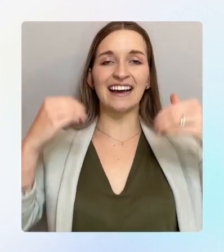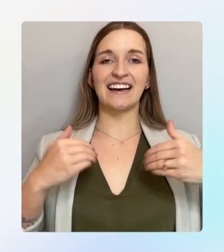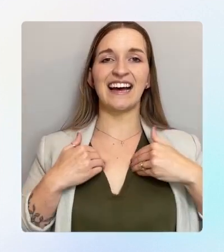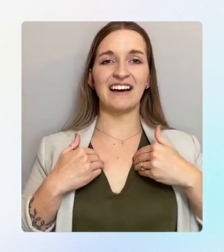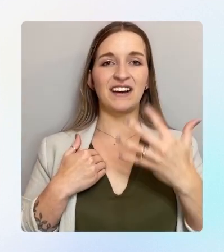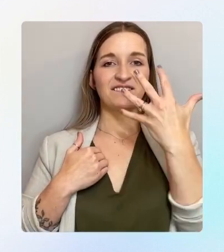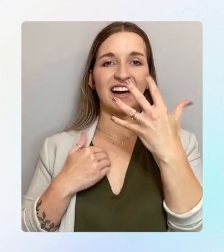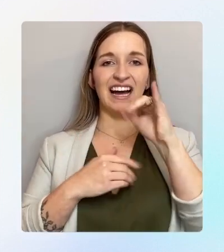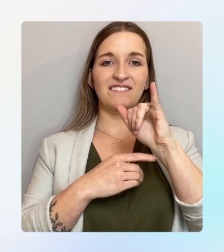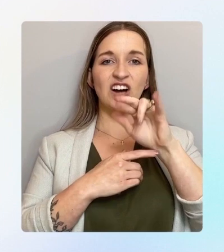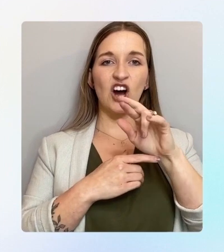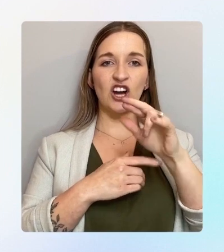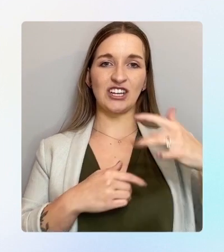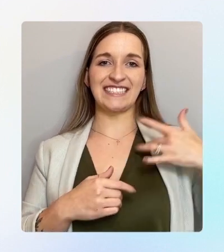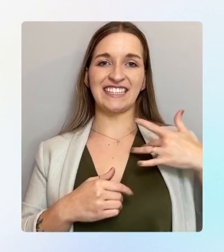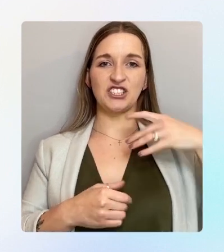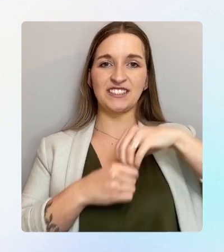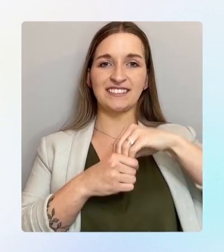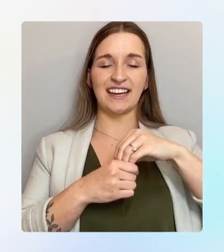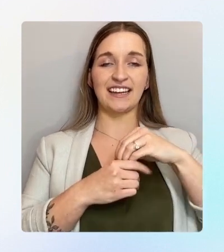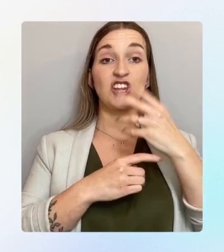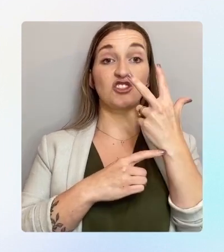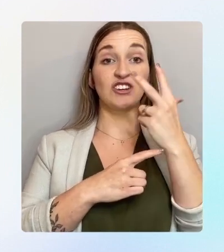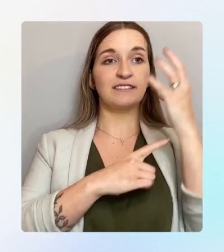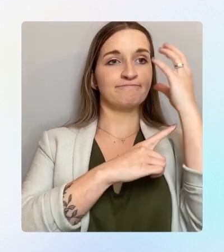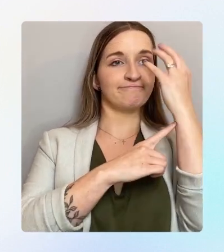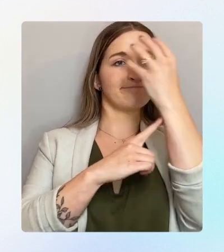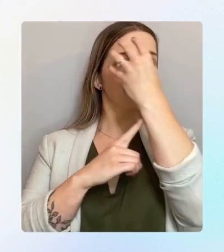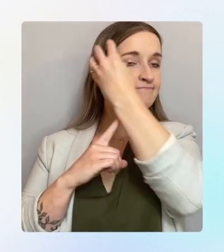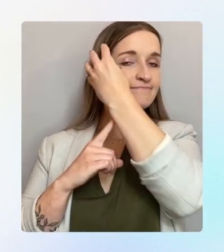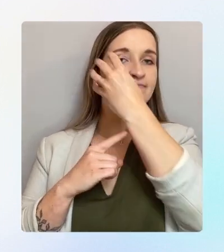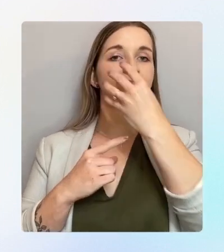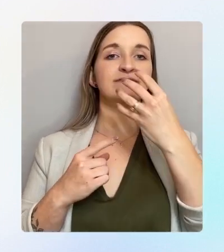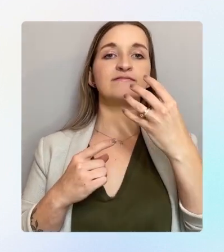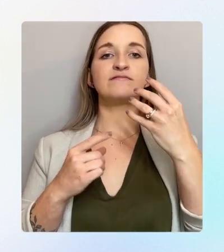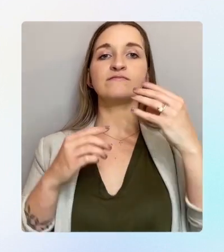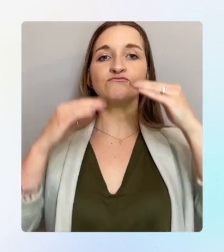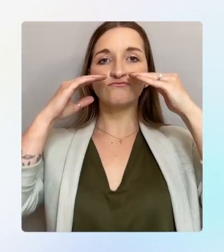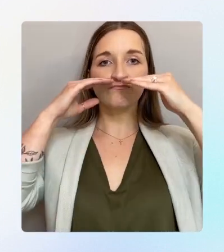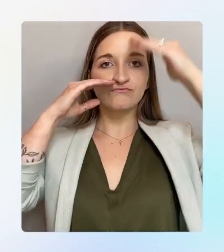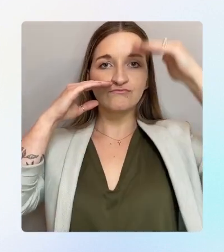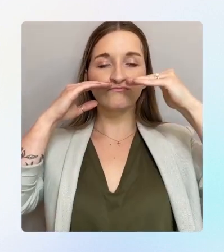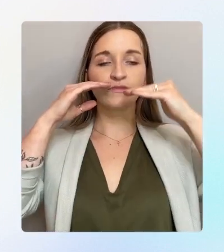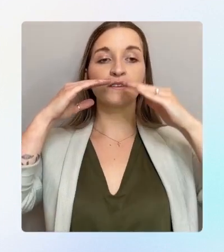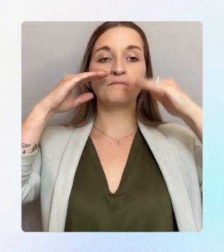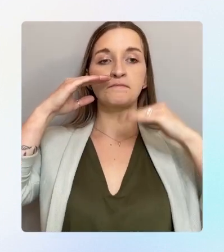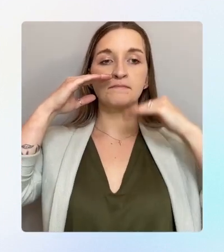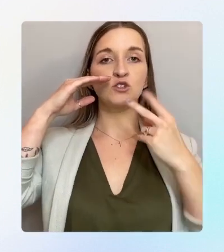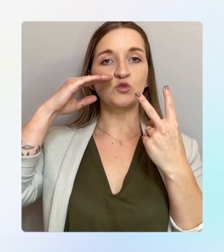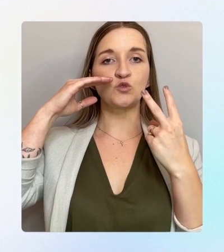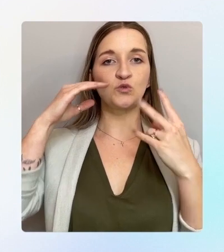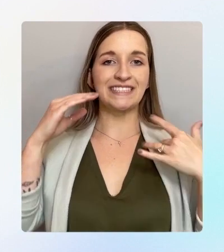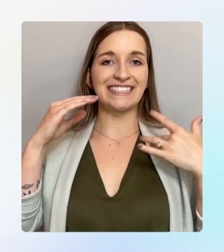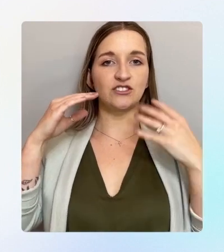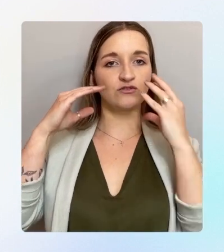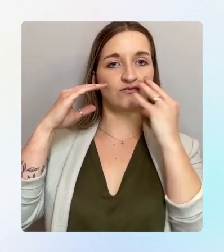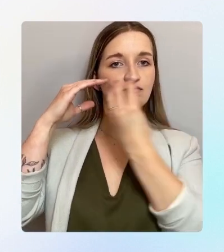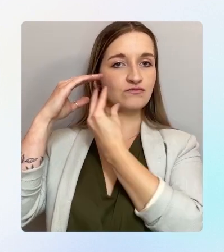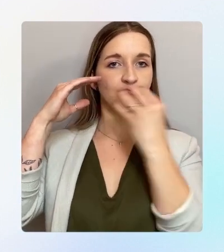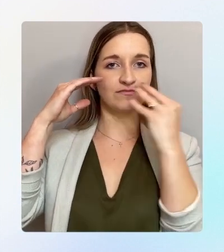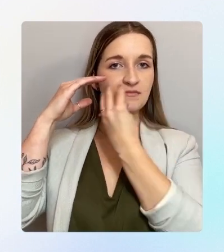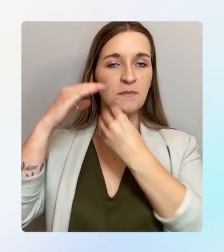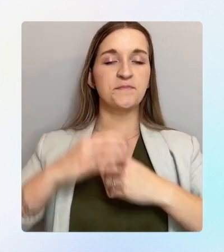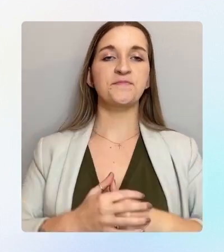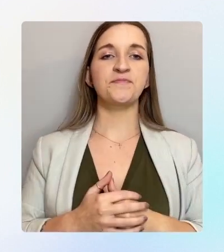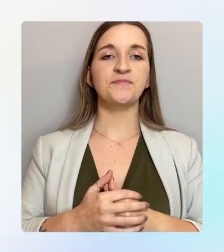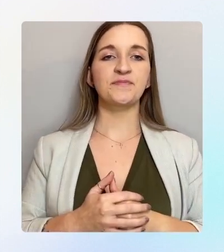the headset, there are 5 IR sensors directed towards the face, 3 sensors pointed towards the eyes and upper face, and 2 pointed towards